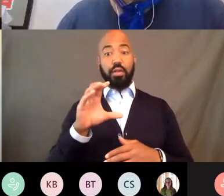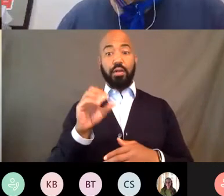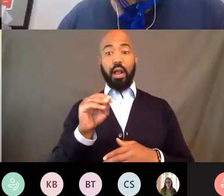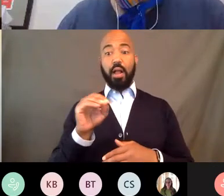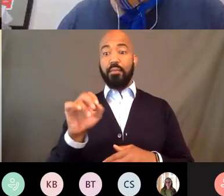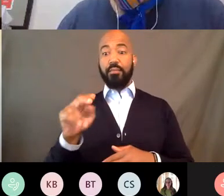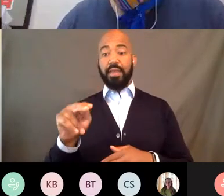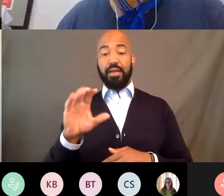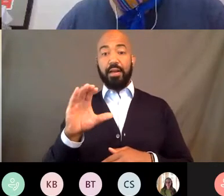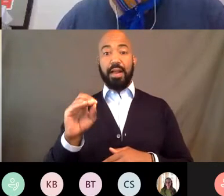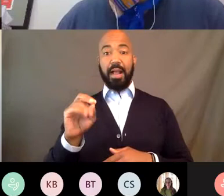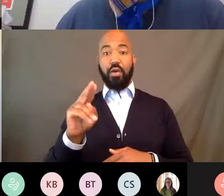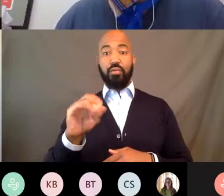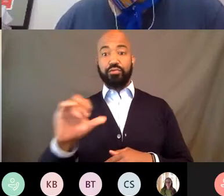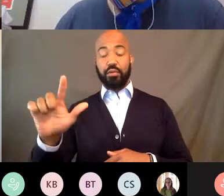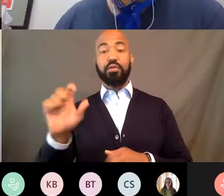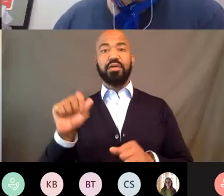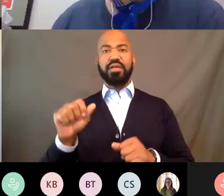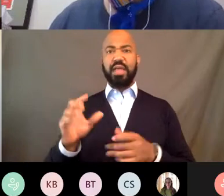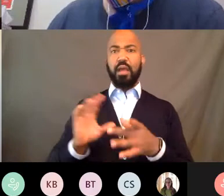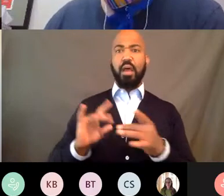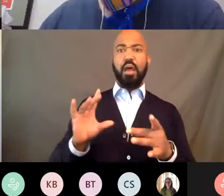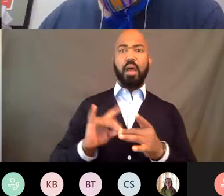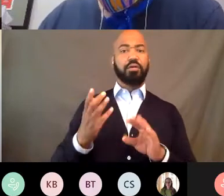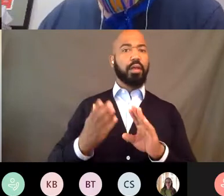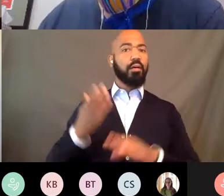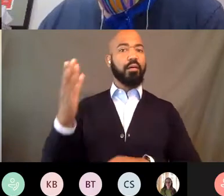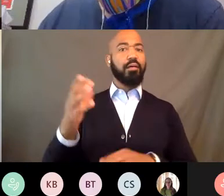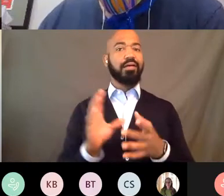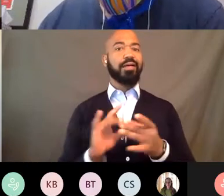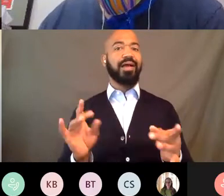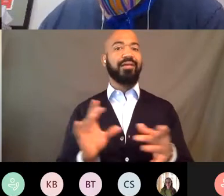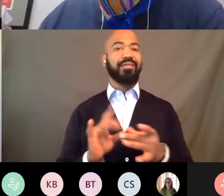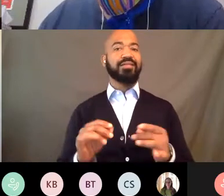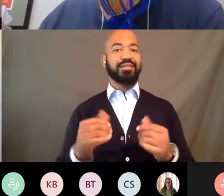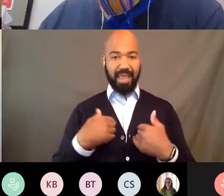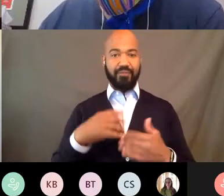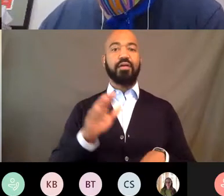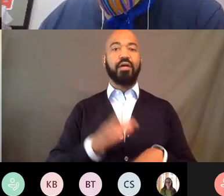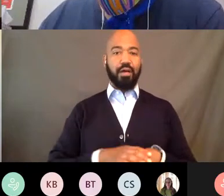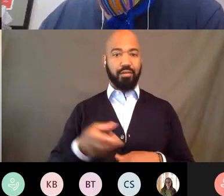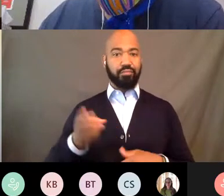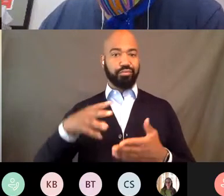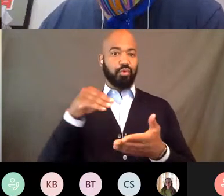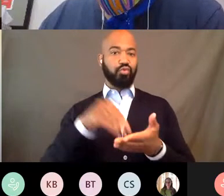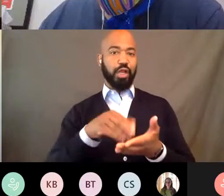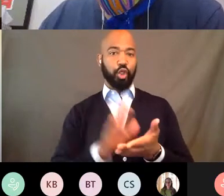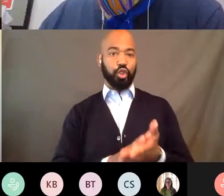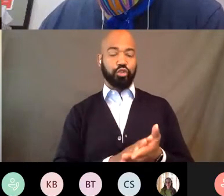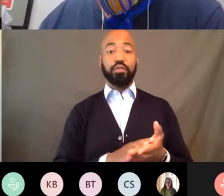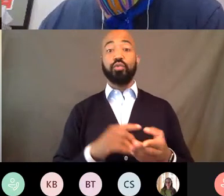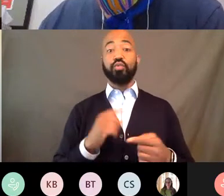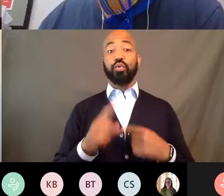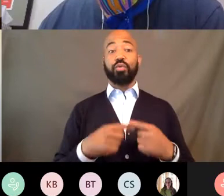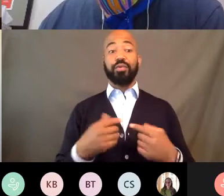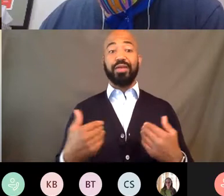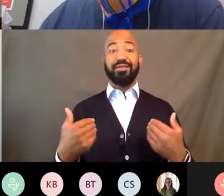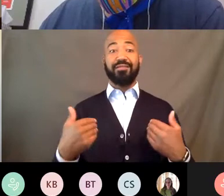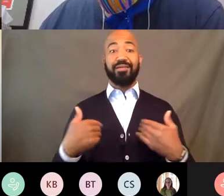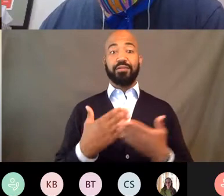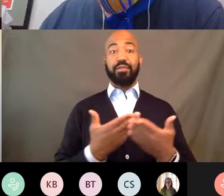can have things entered into the record. That they have to put on record. So this could be something that when we have things that we